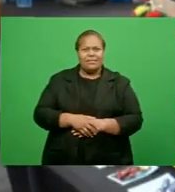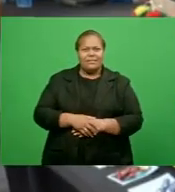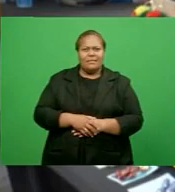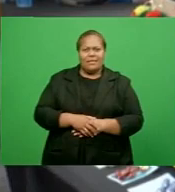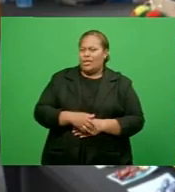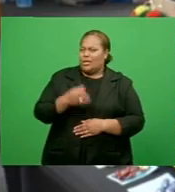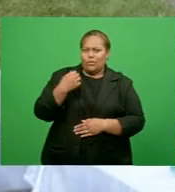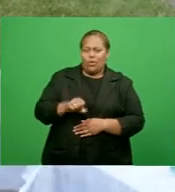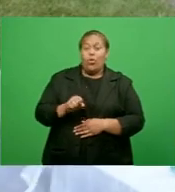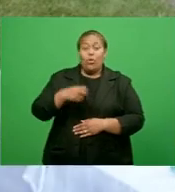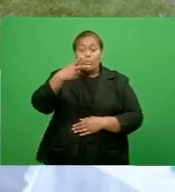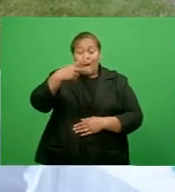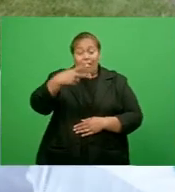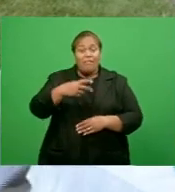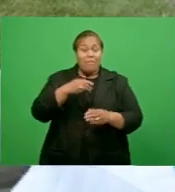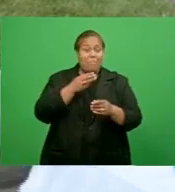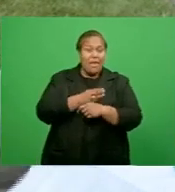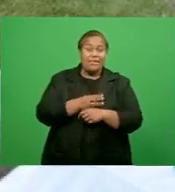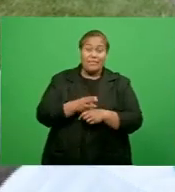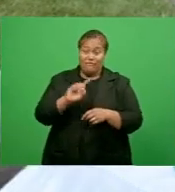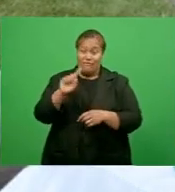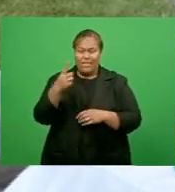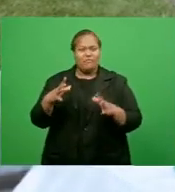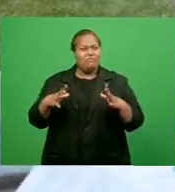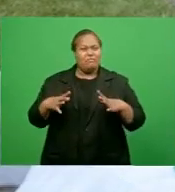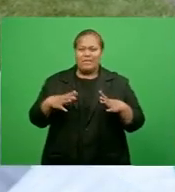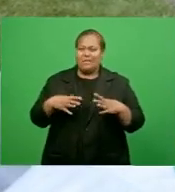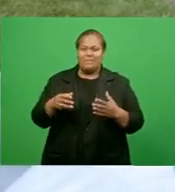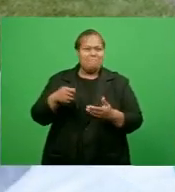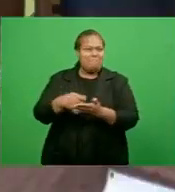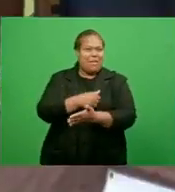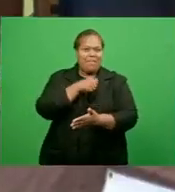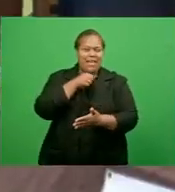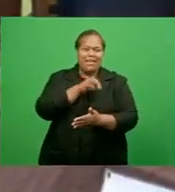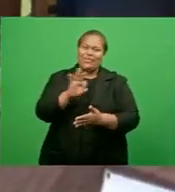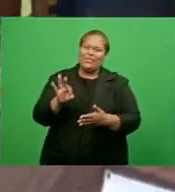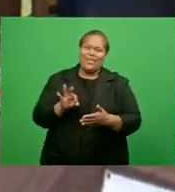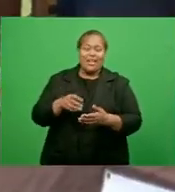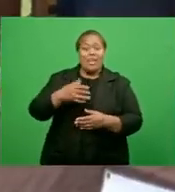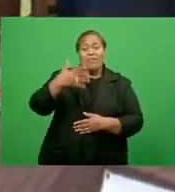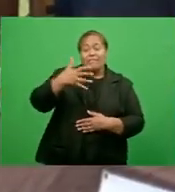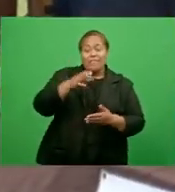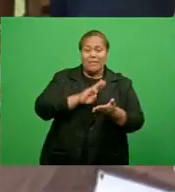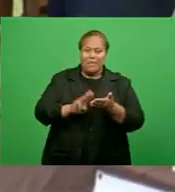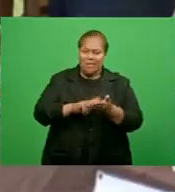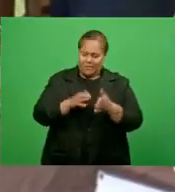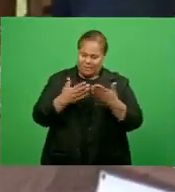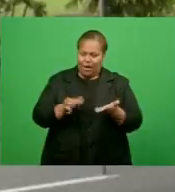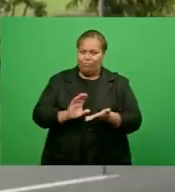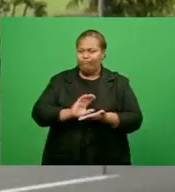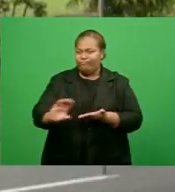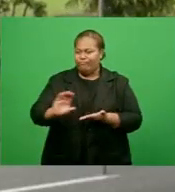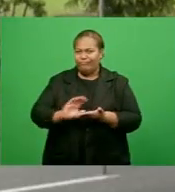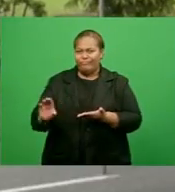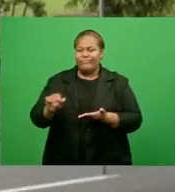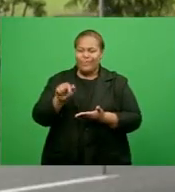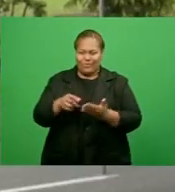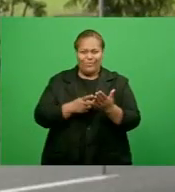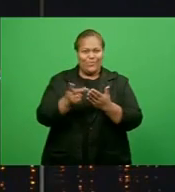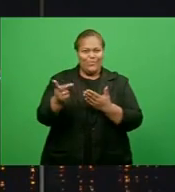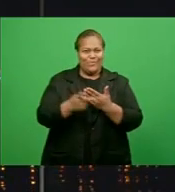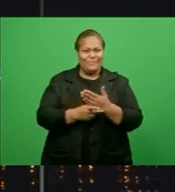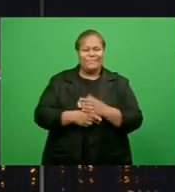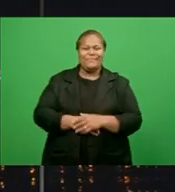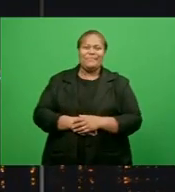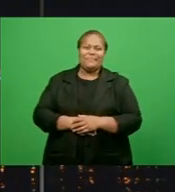for the first 12 months. $15 million has so far been dispersed through the scheme. Kritika Kumar, FBC